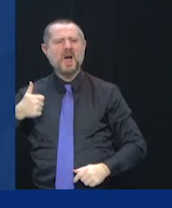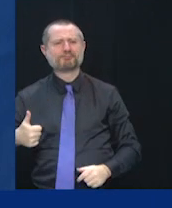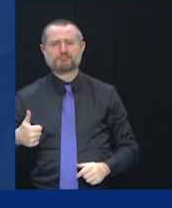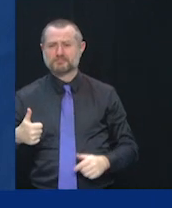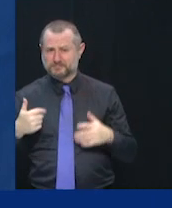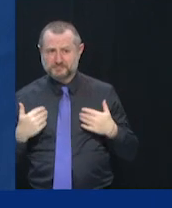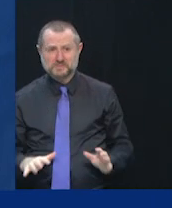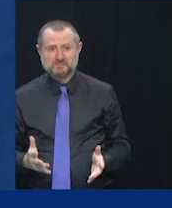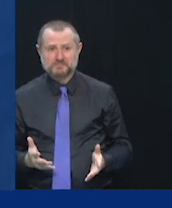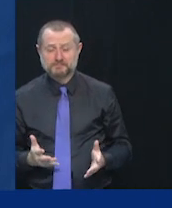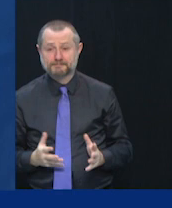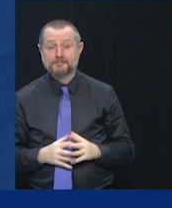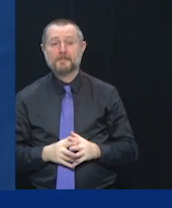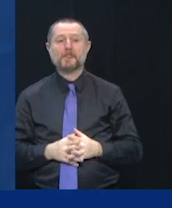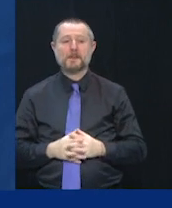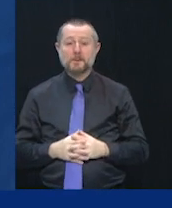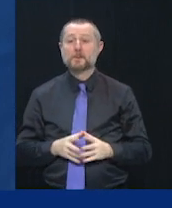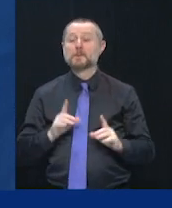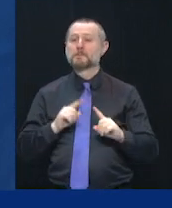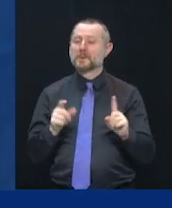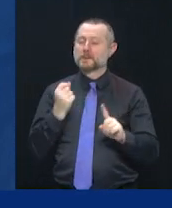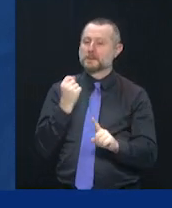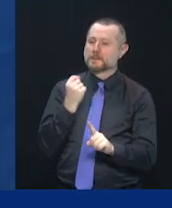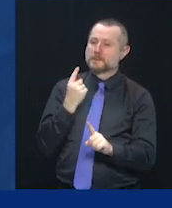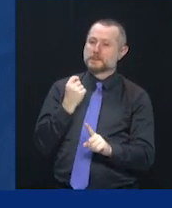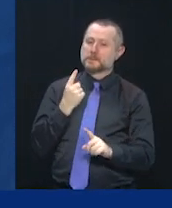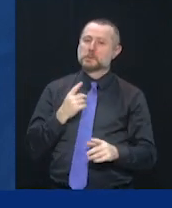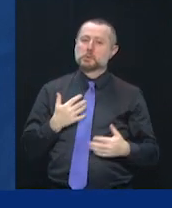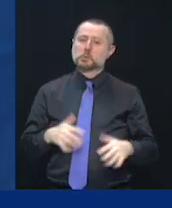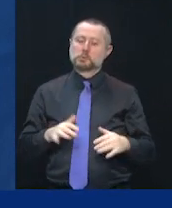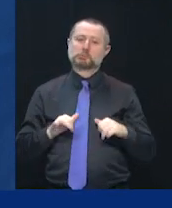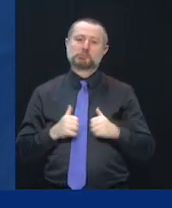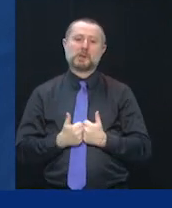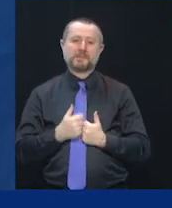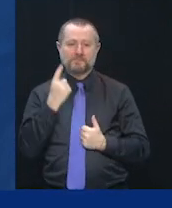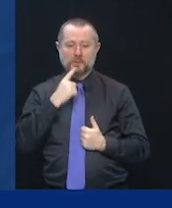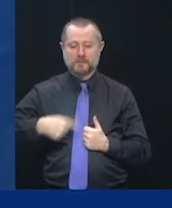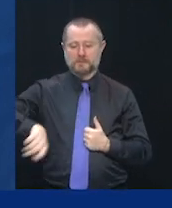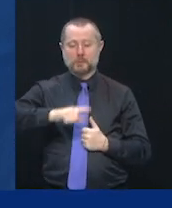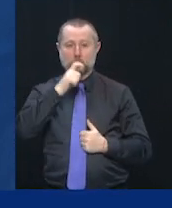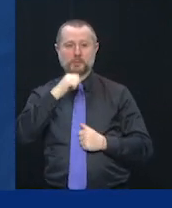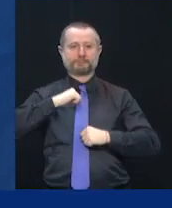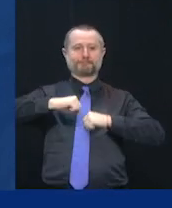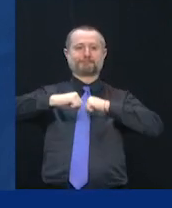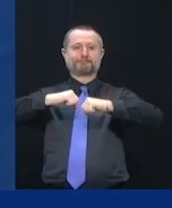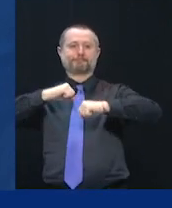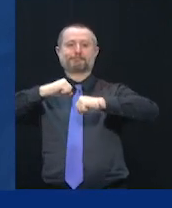But this is a real challenge, and I don't believe in